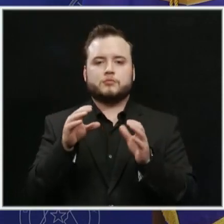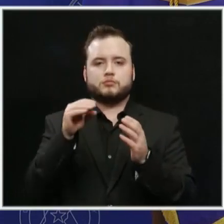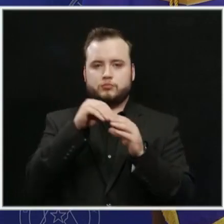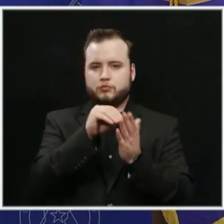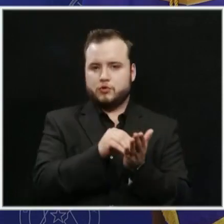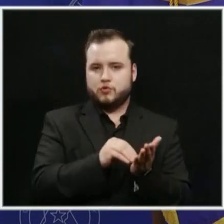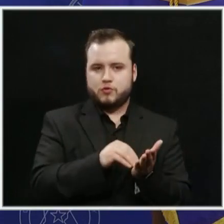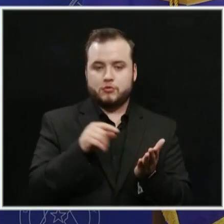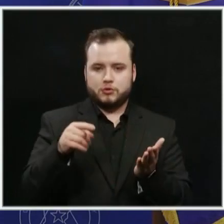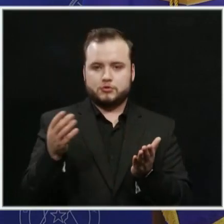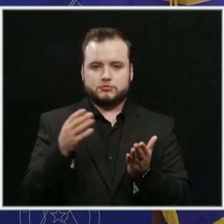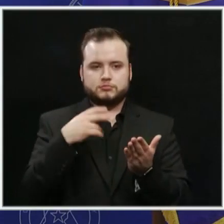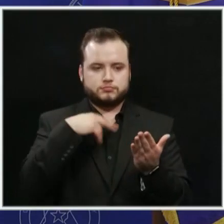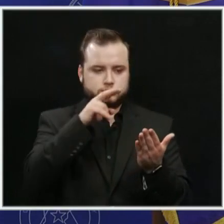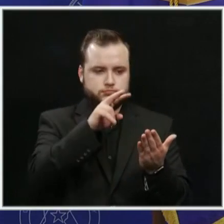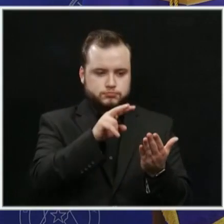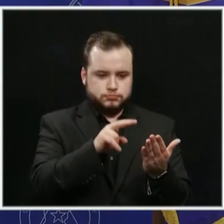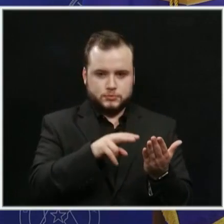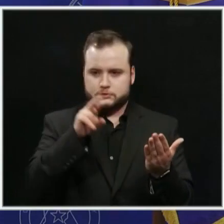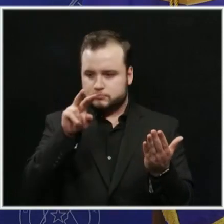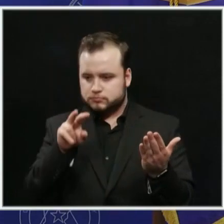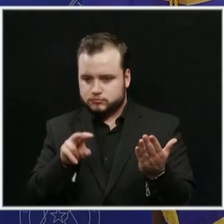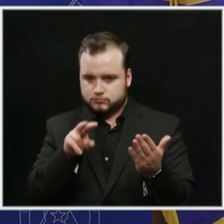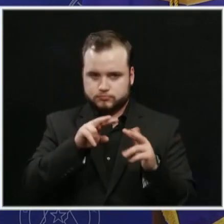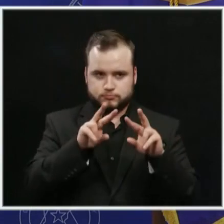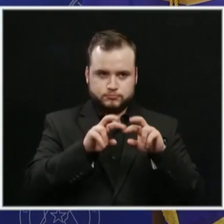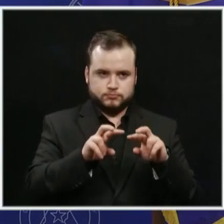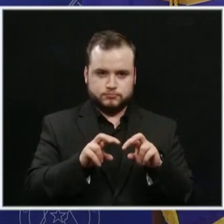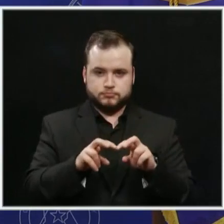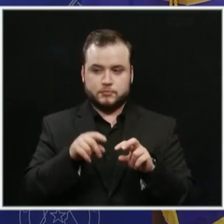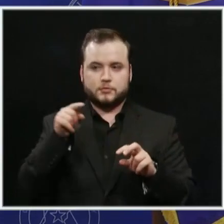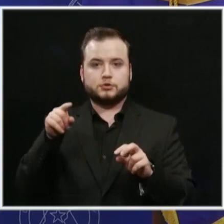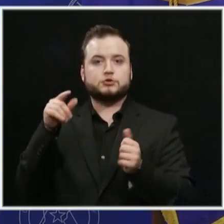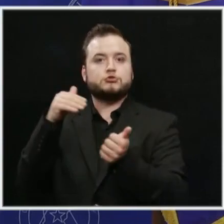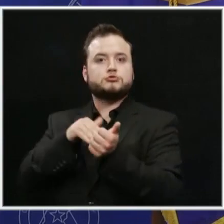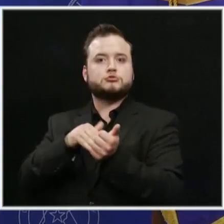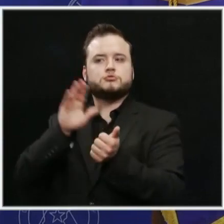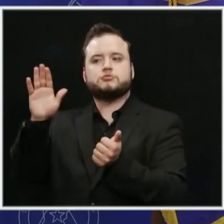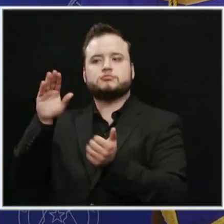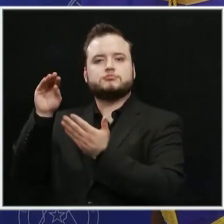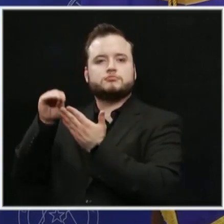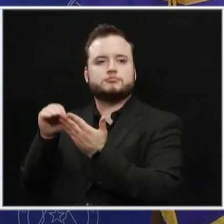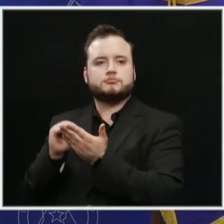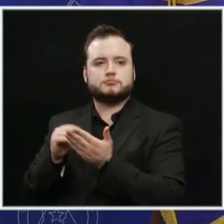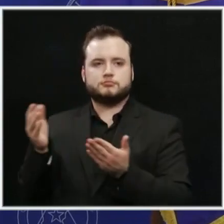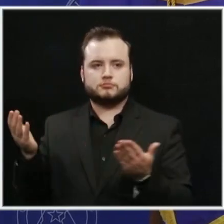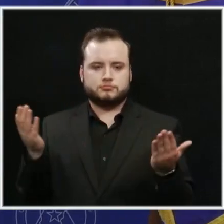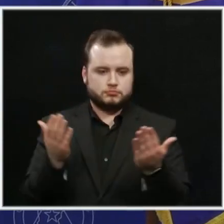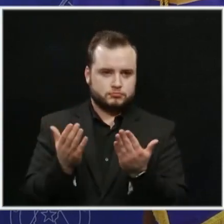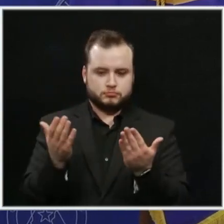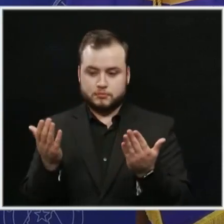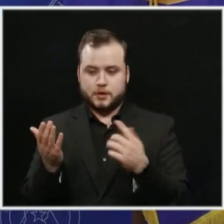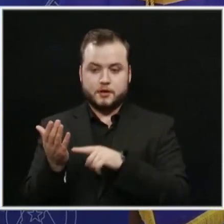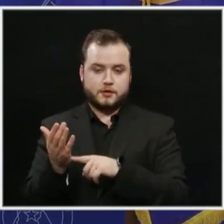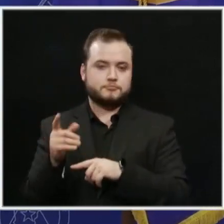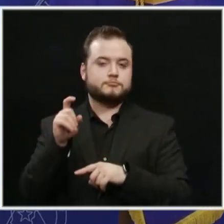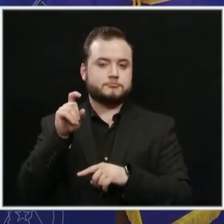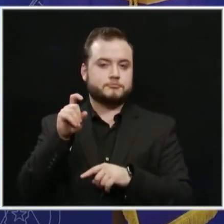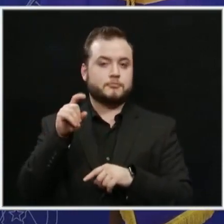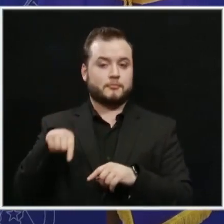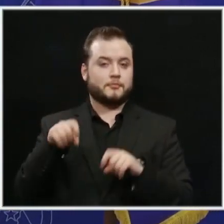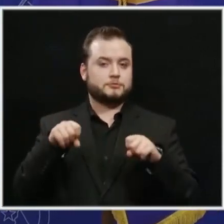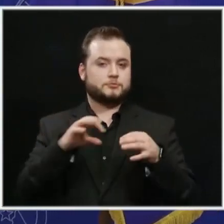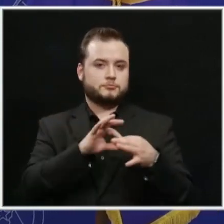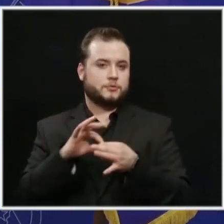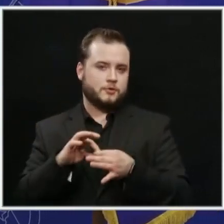individual who certifies the death has indicated that it could be COVID related. But they are also verifying that and making sure that